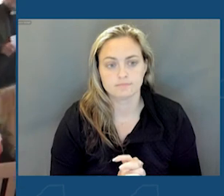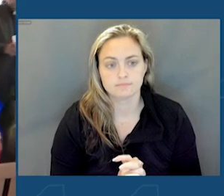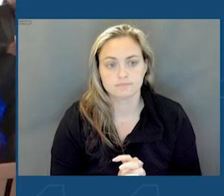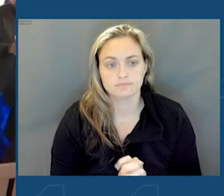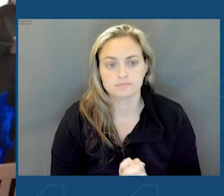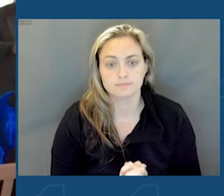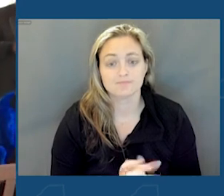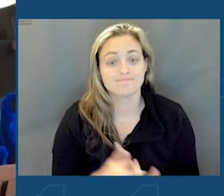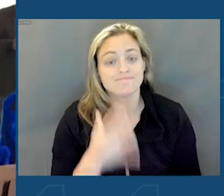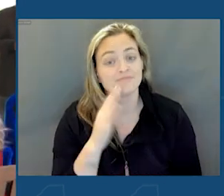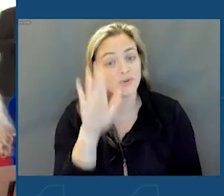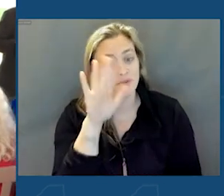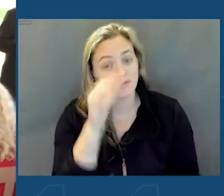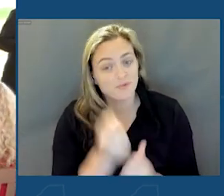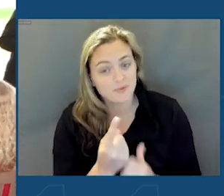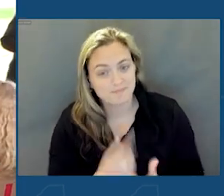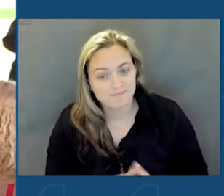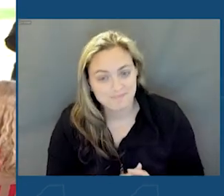Good afternoon, everyone.